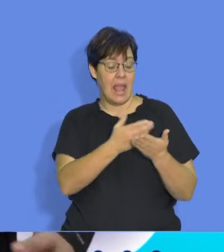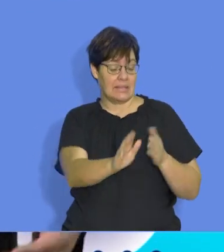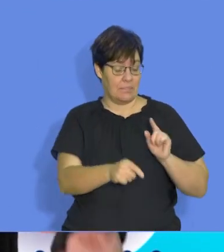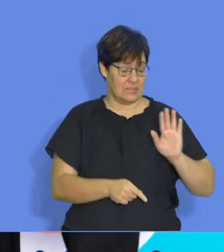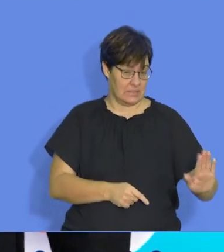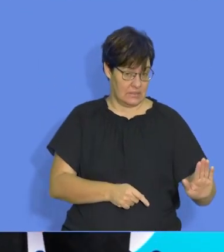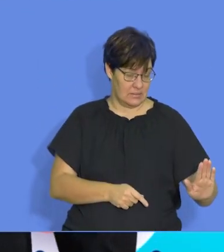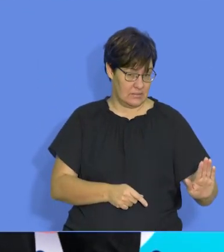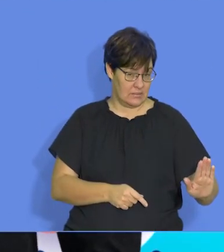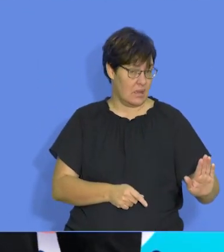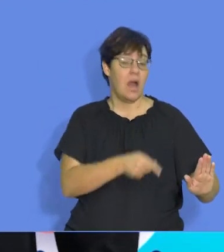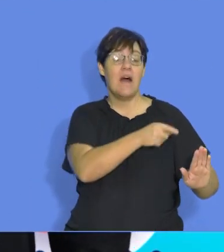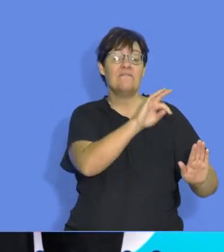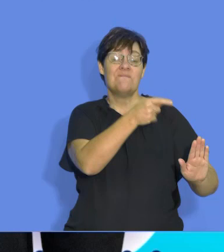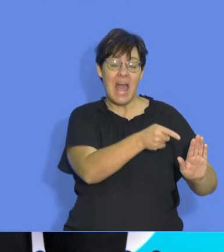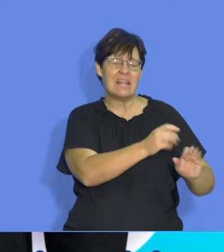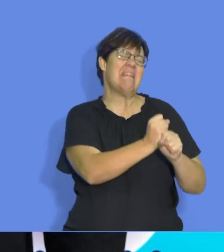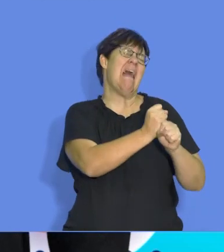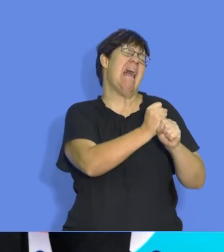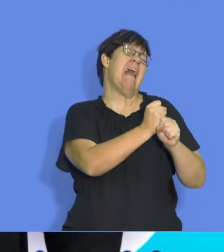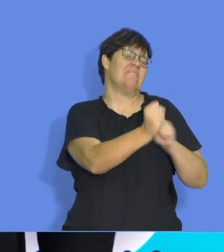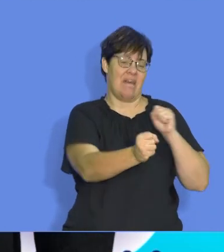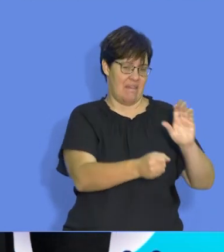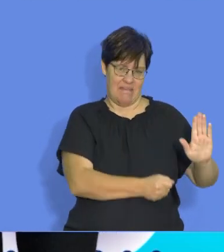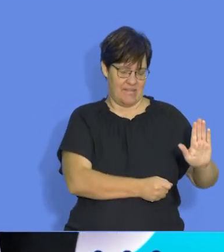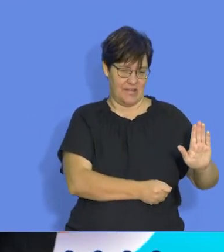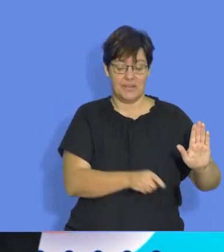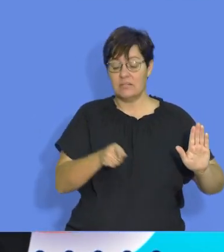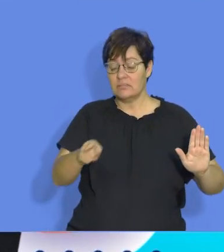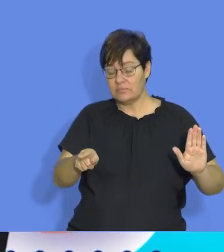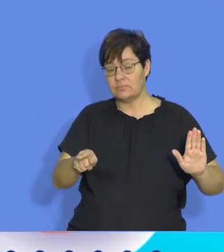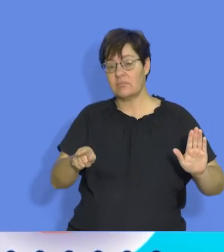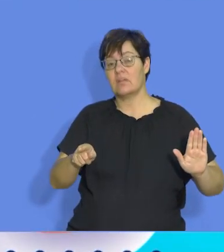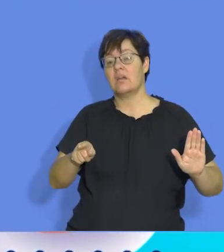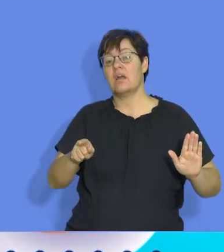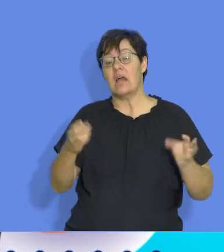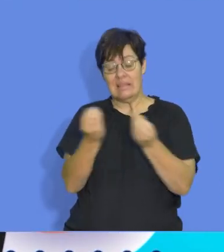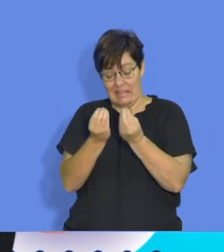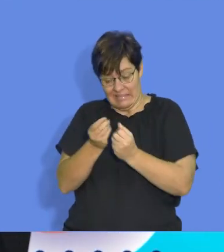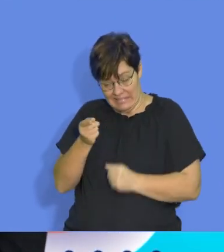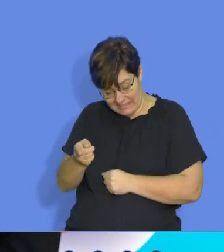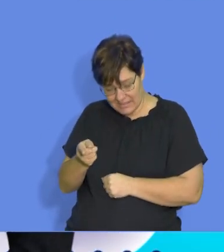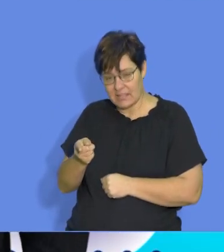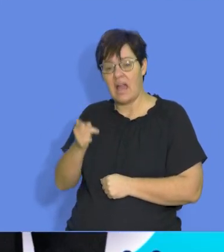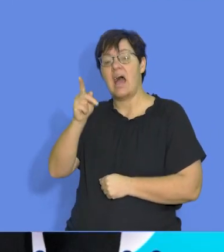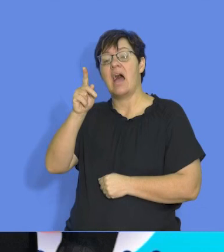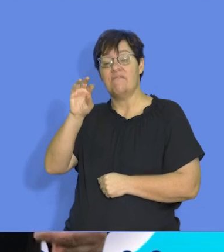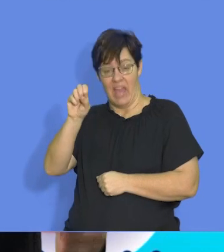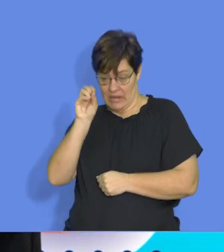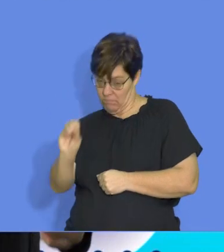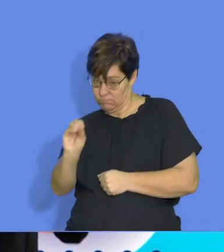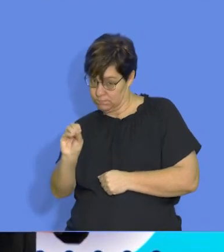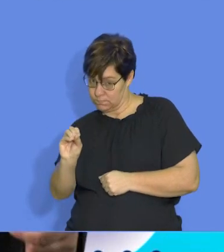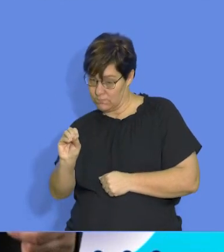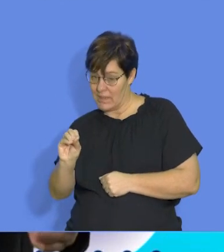which will never ever have VAT attached to them, and then you get your zero rated items, and these are your items where